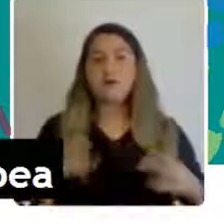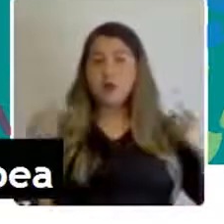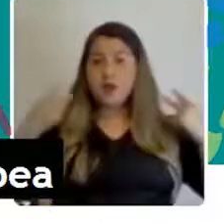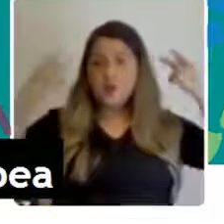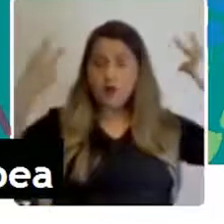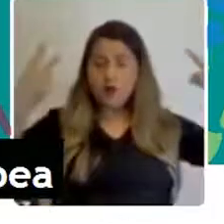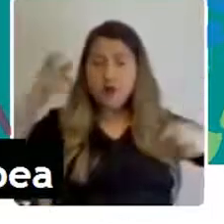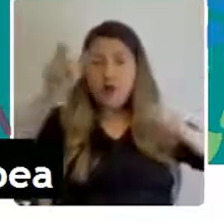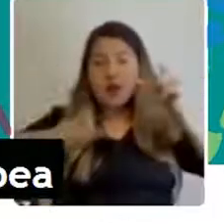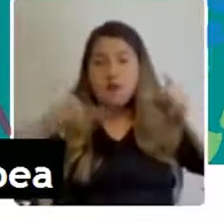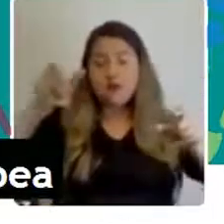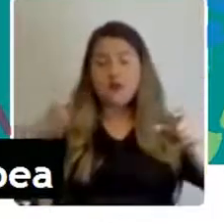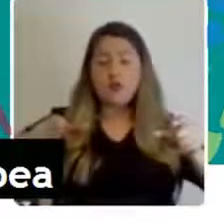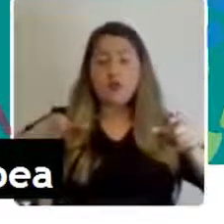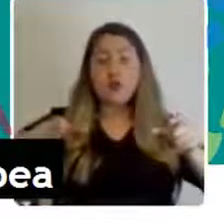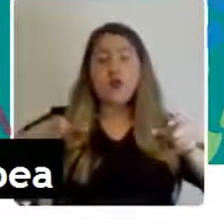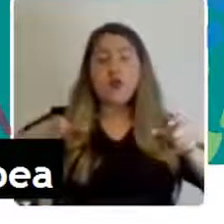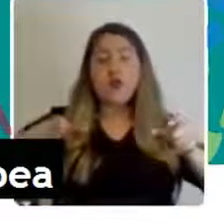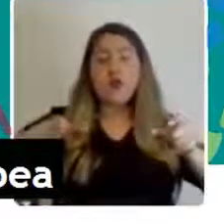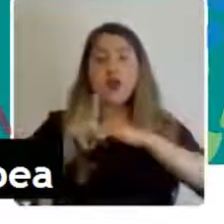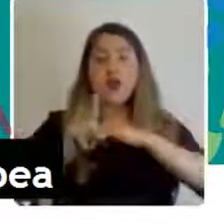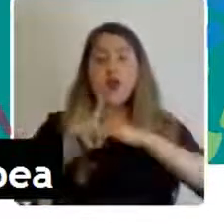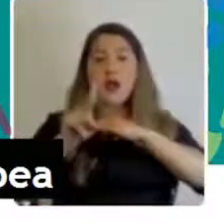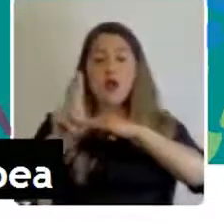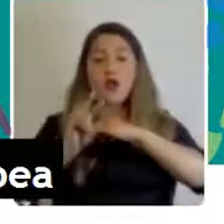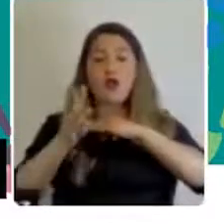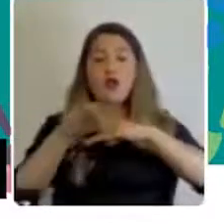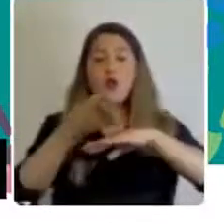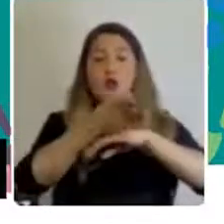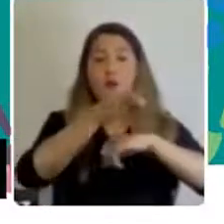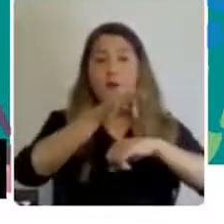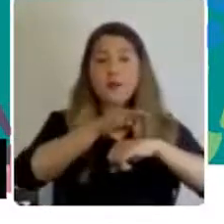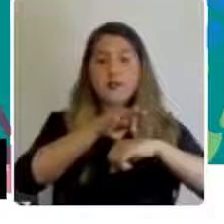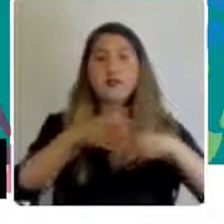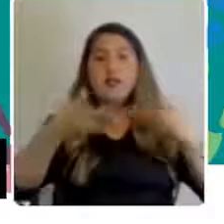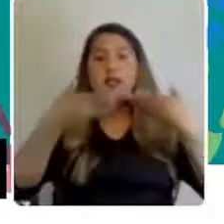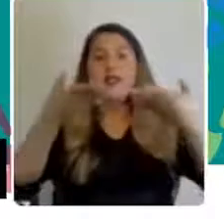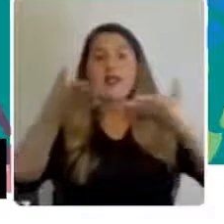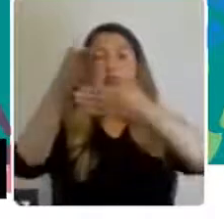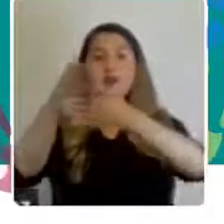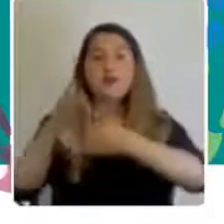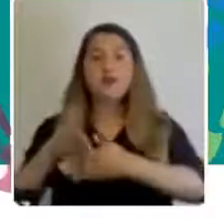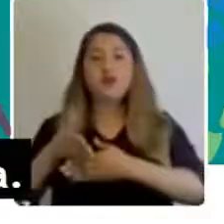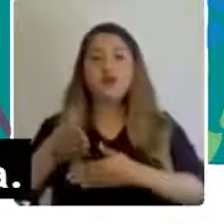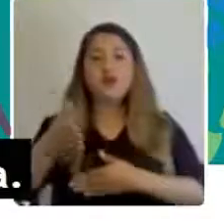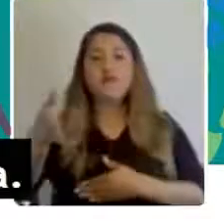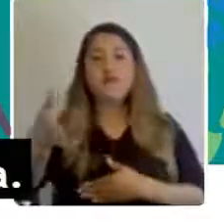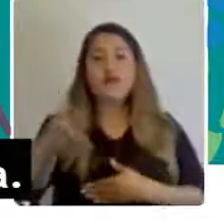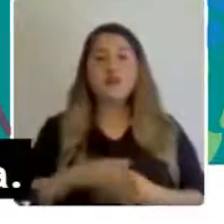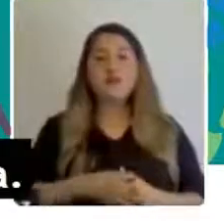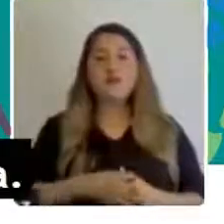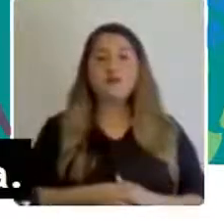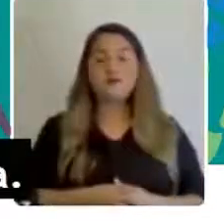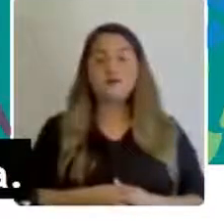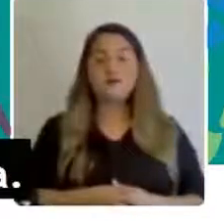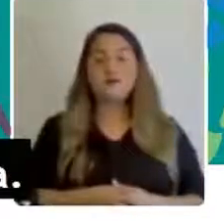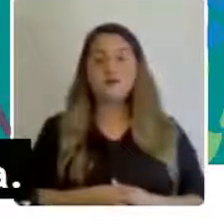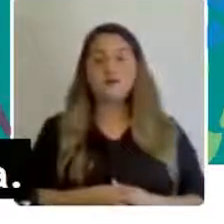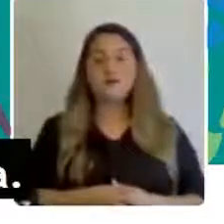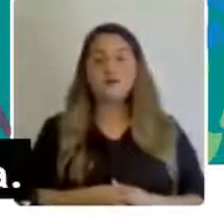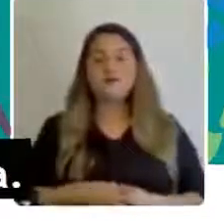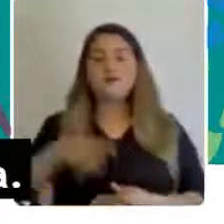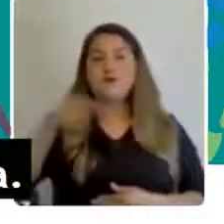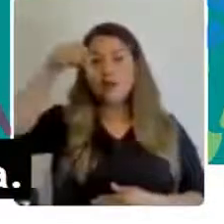you go to this is the link of the European Commission, you find the Europlan, which is